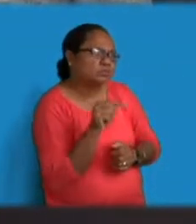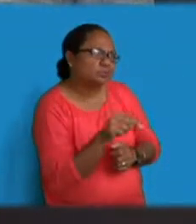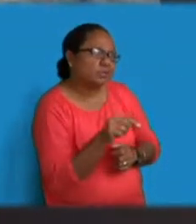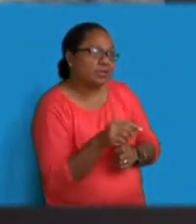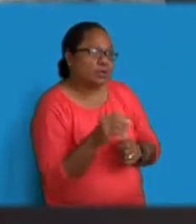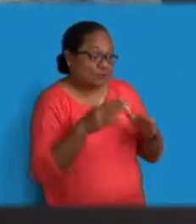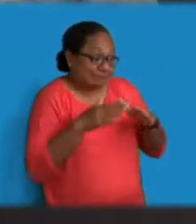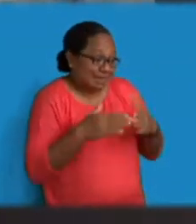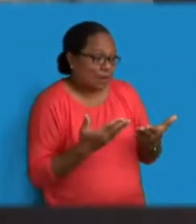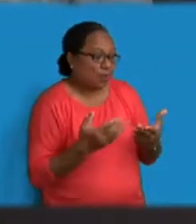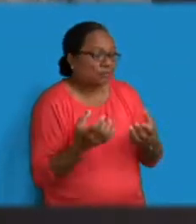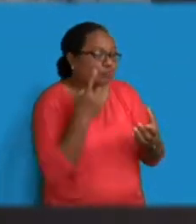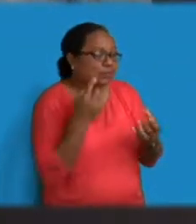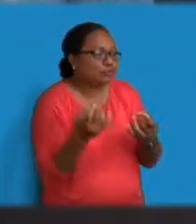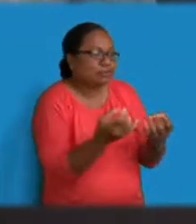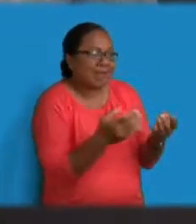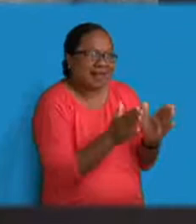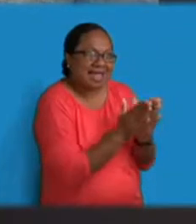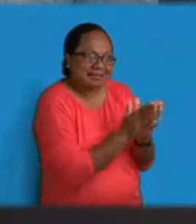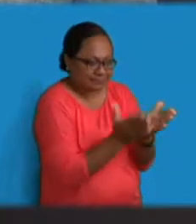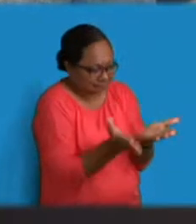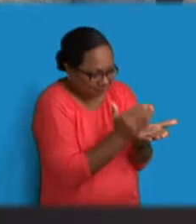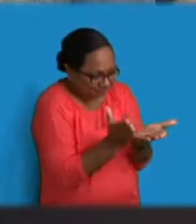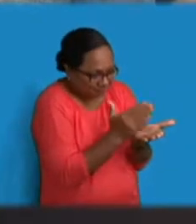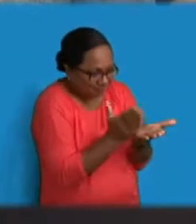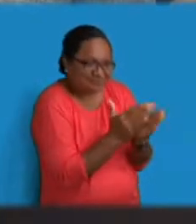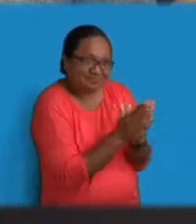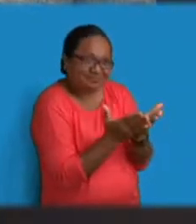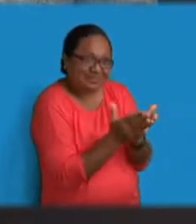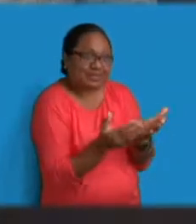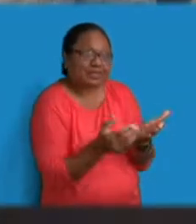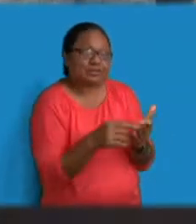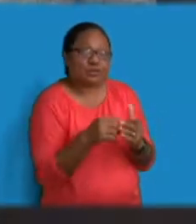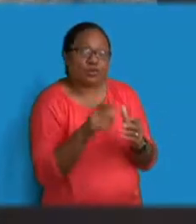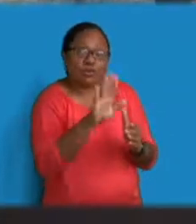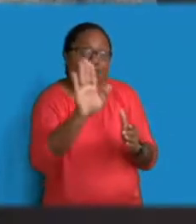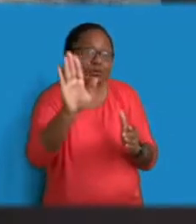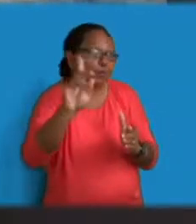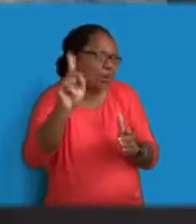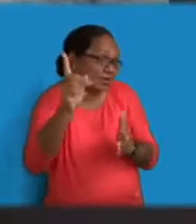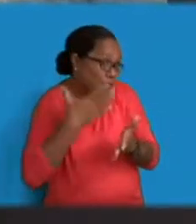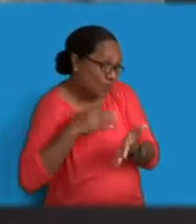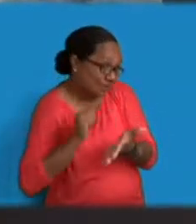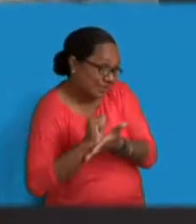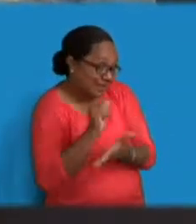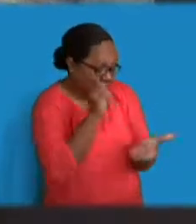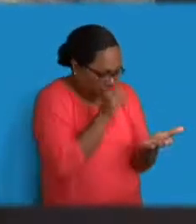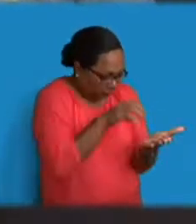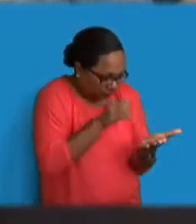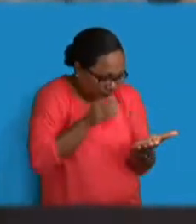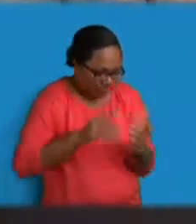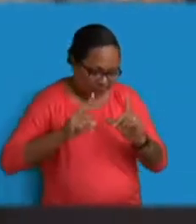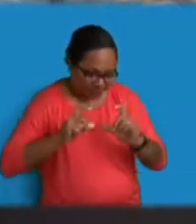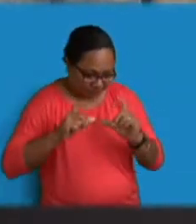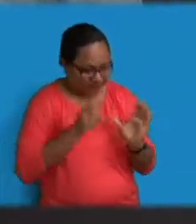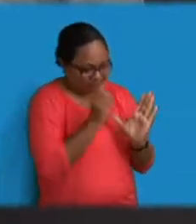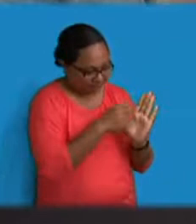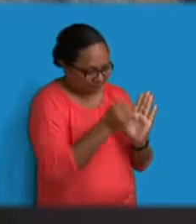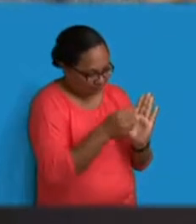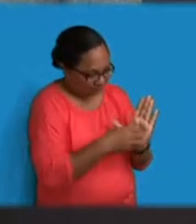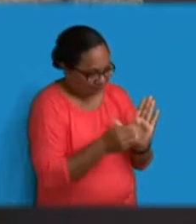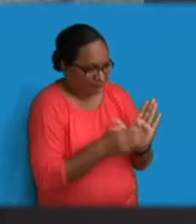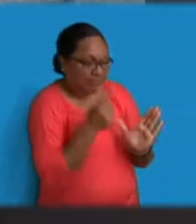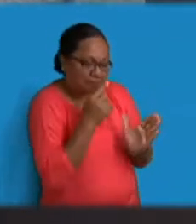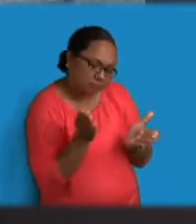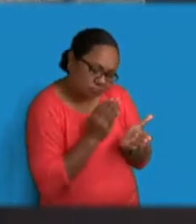together a catalog, first of all, to catalog the products that are being produced by these women, particularly those that will